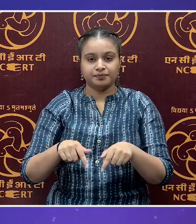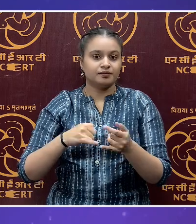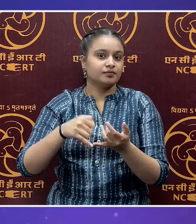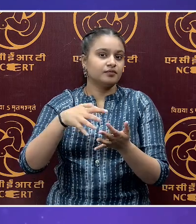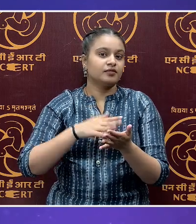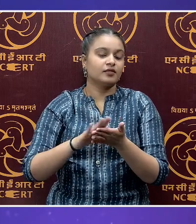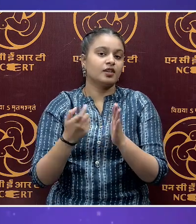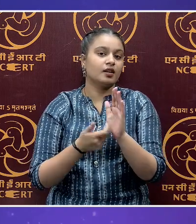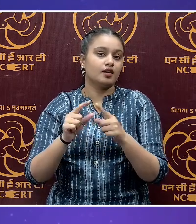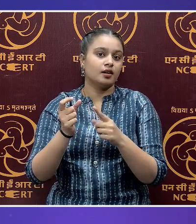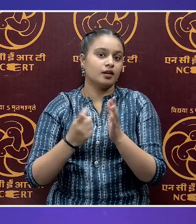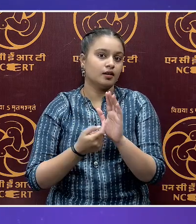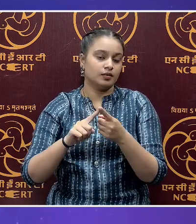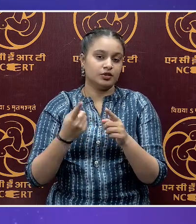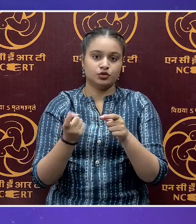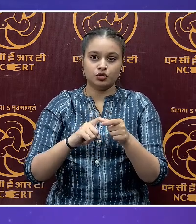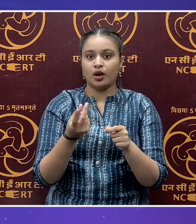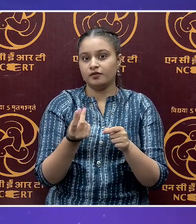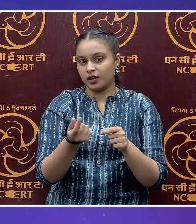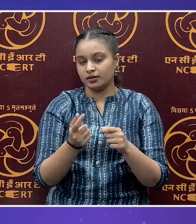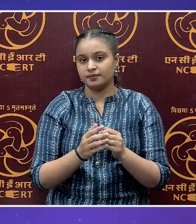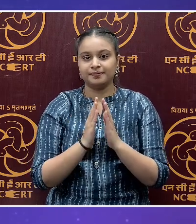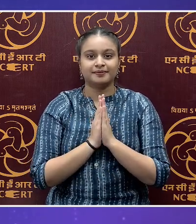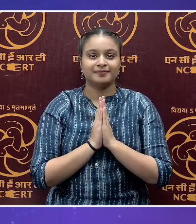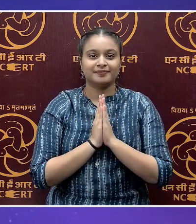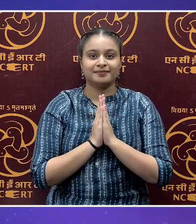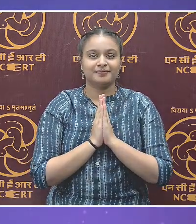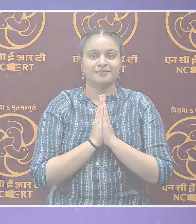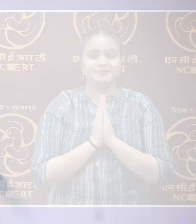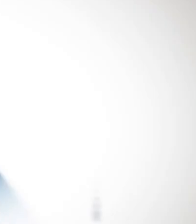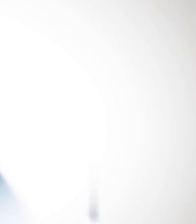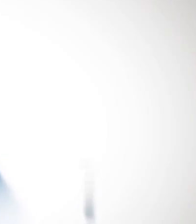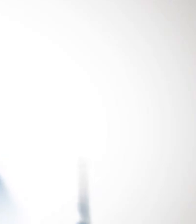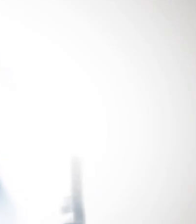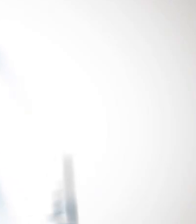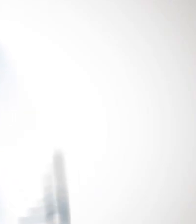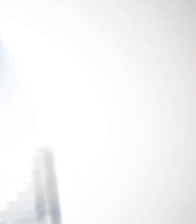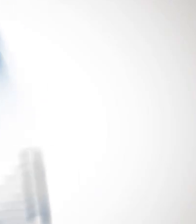Kaur, taking leave of you for the moment, and will join you soon. Namaskar.